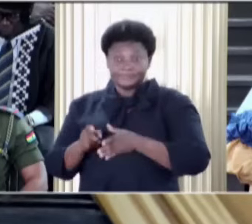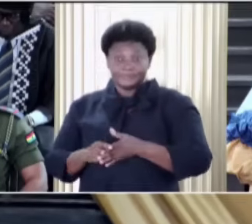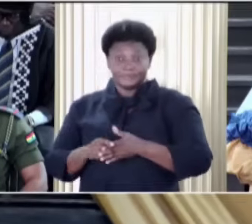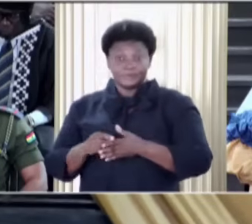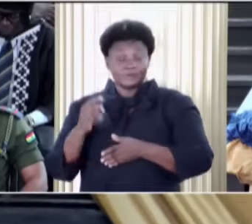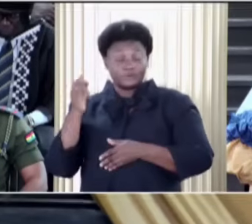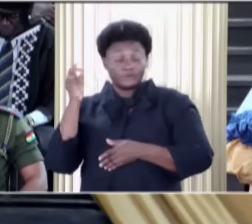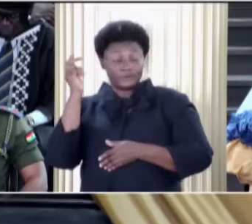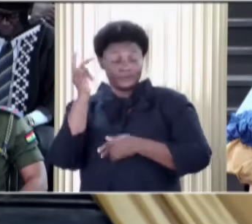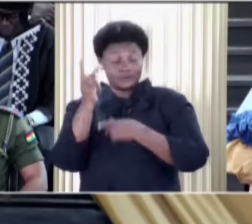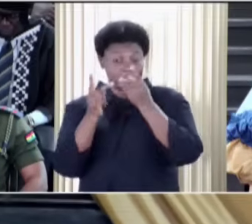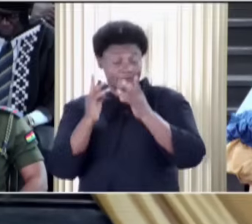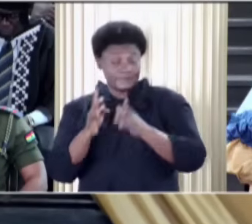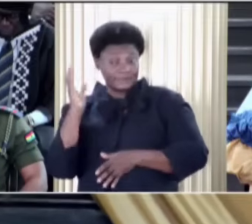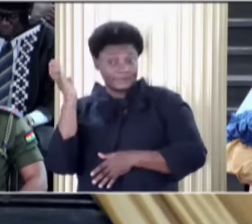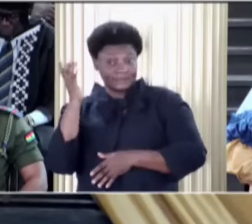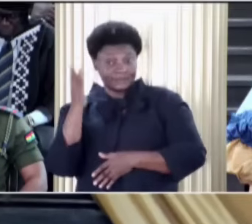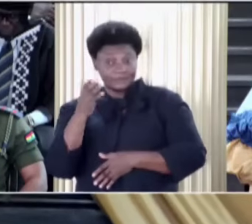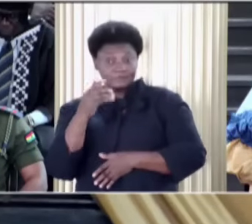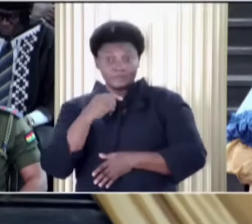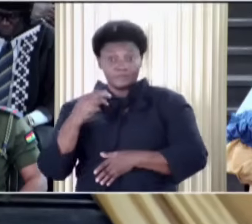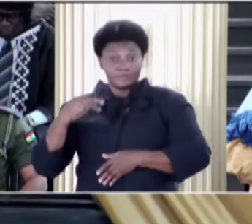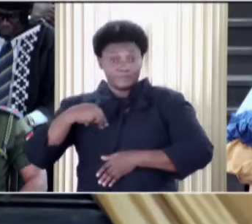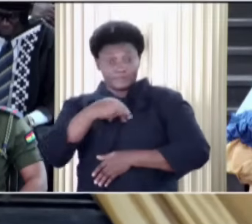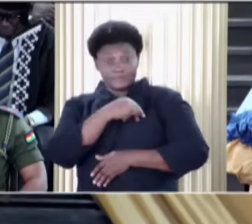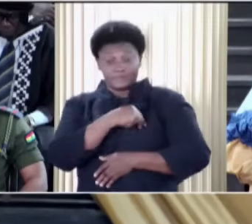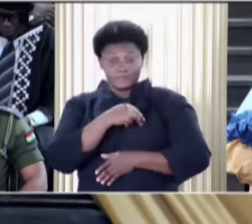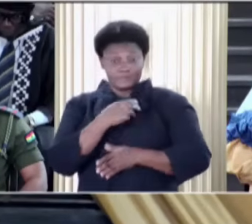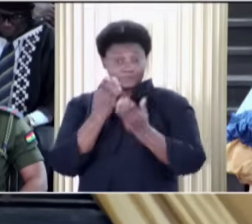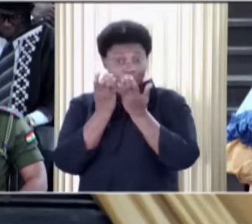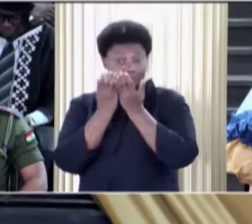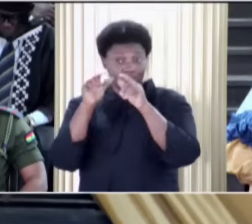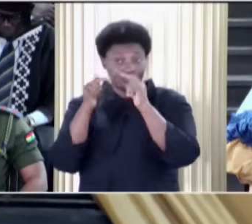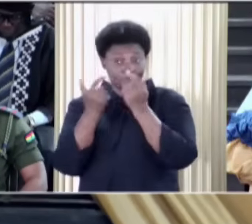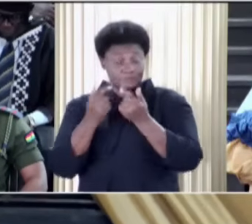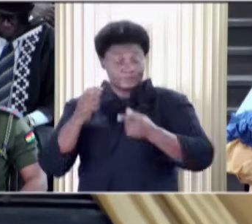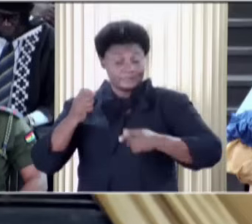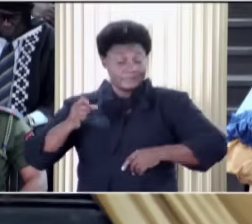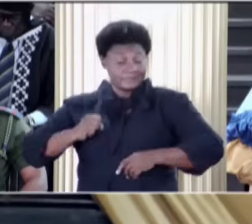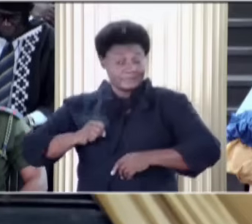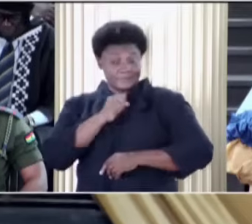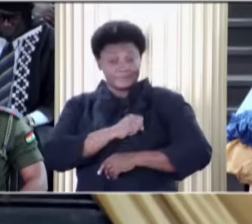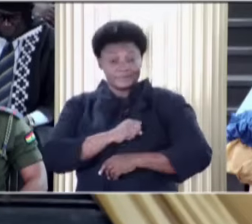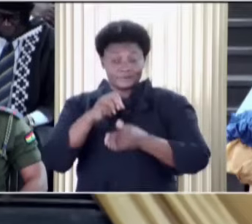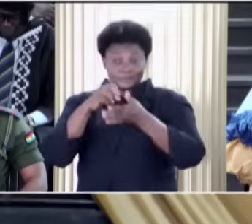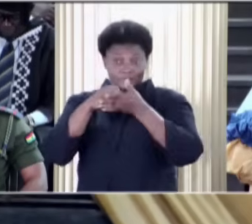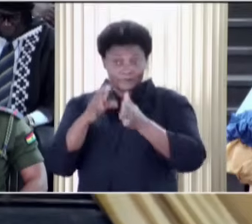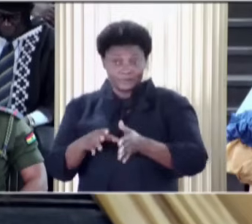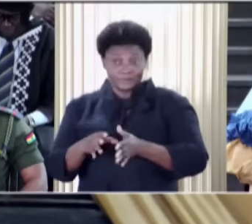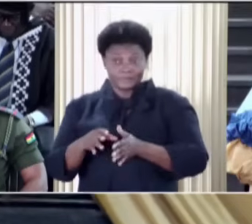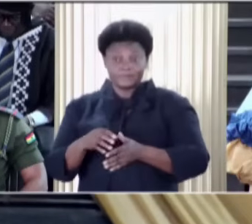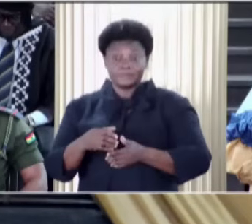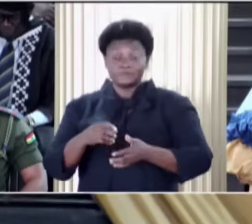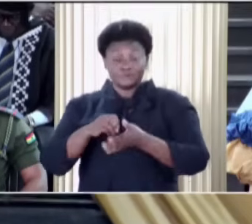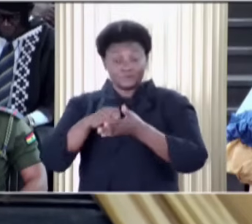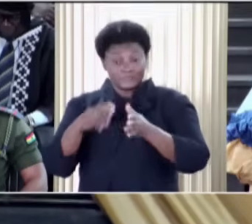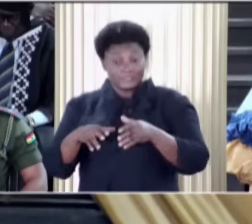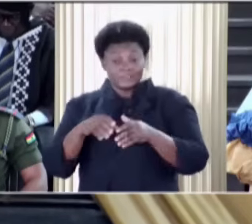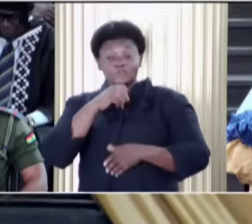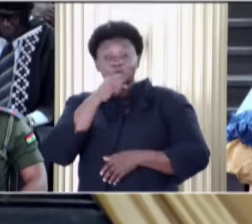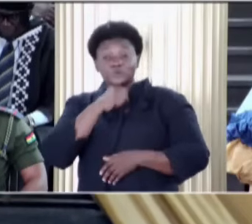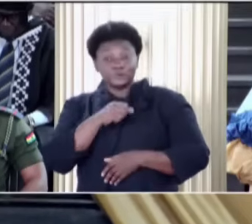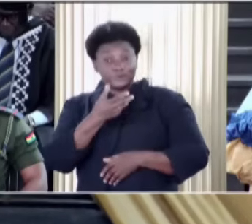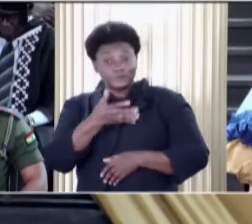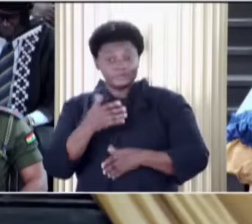speaker, members of convocation, staff and students, alumni, new